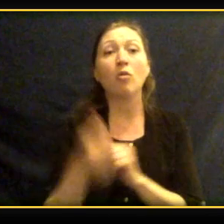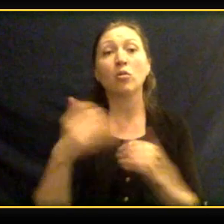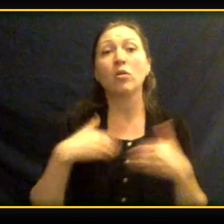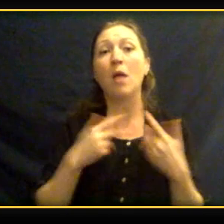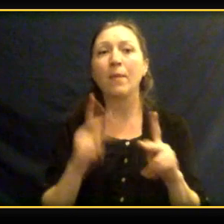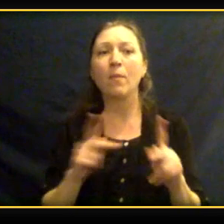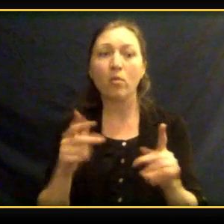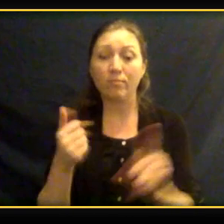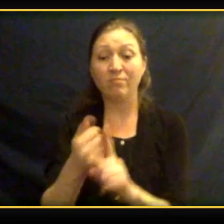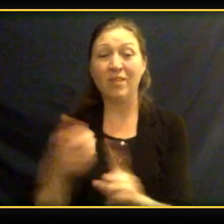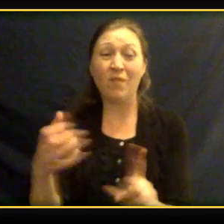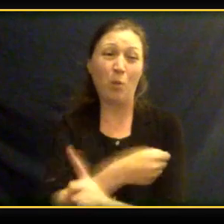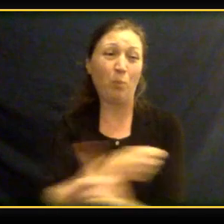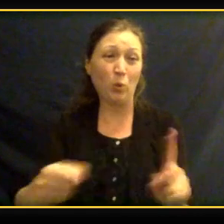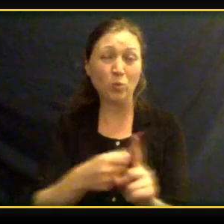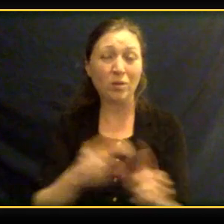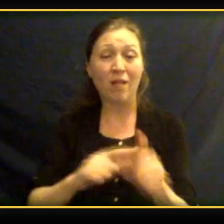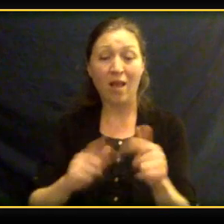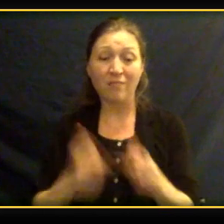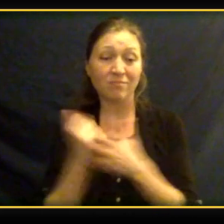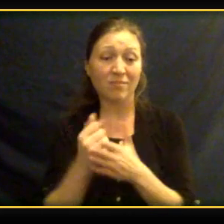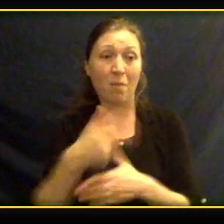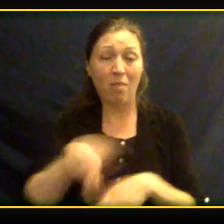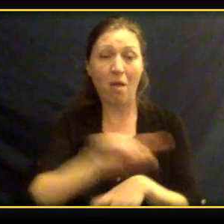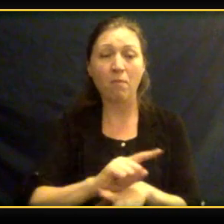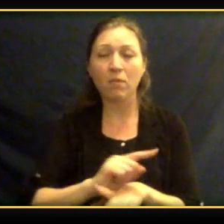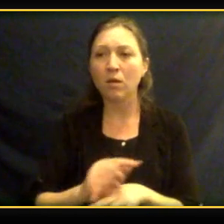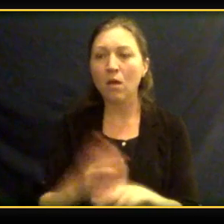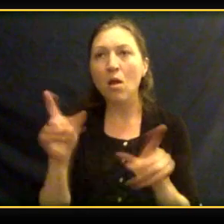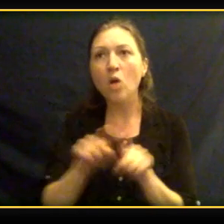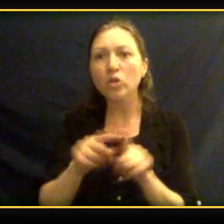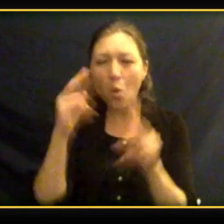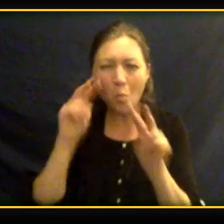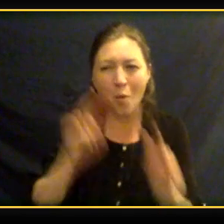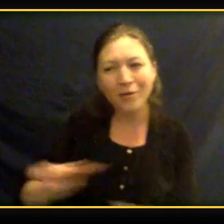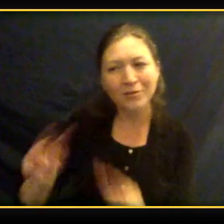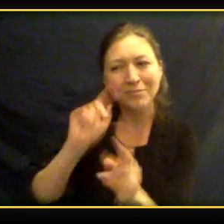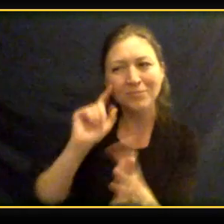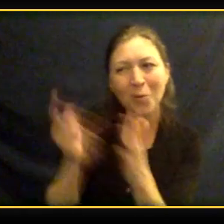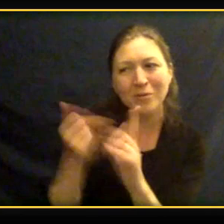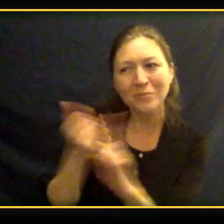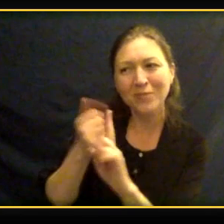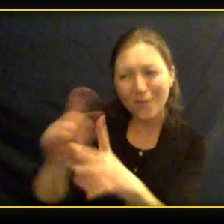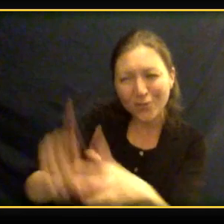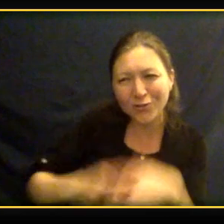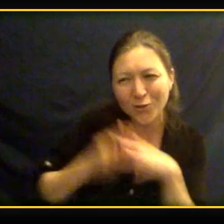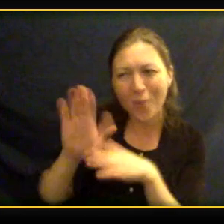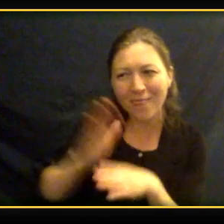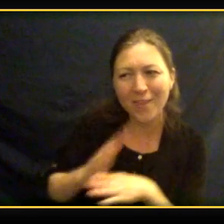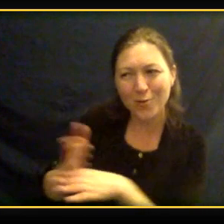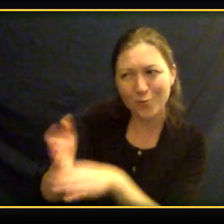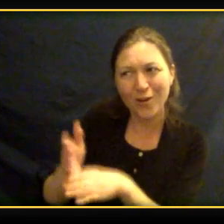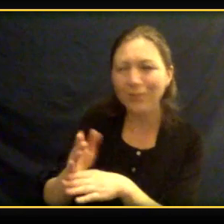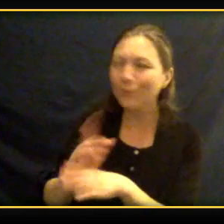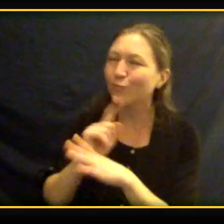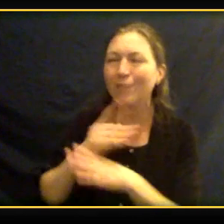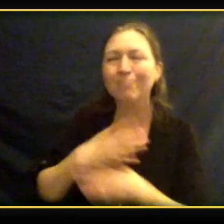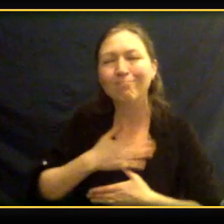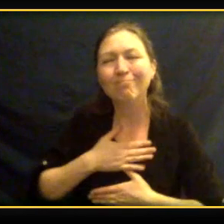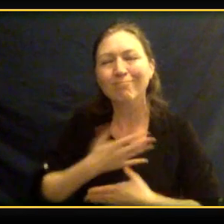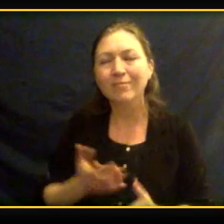rewarding thing is watching the young people that work with us get started in their careers. Starkloff got me qualified to do this